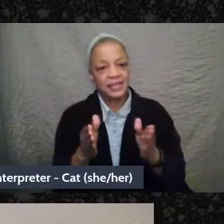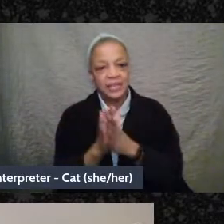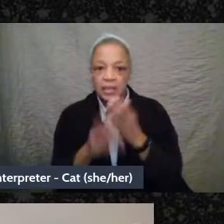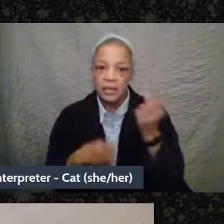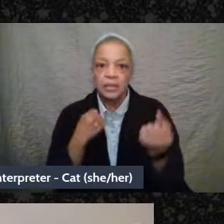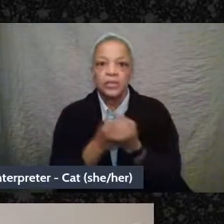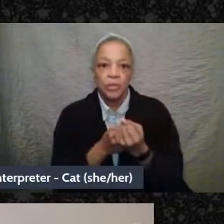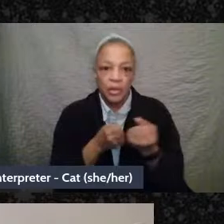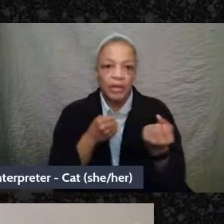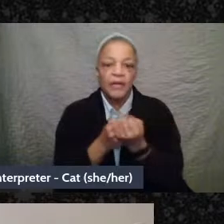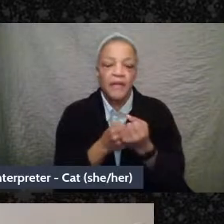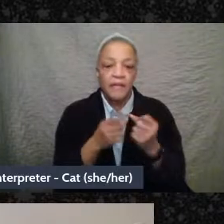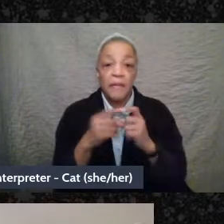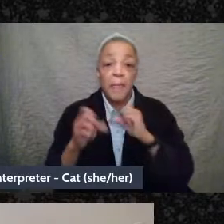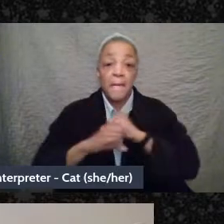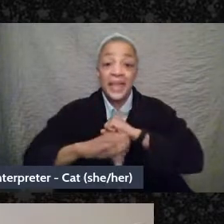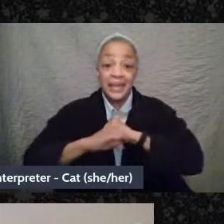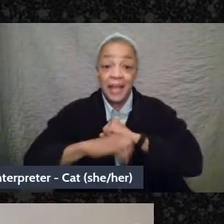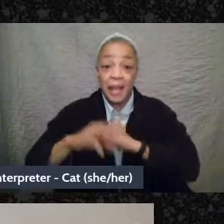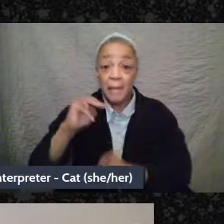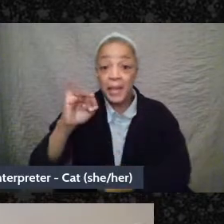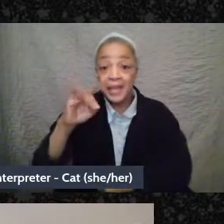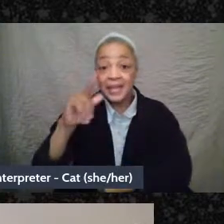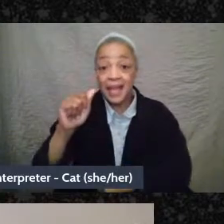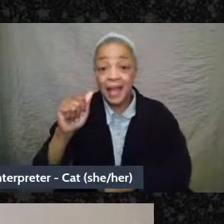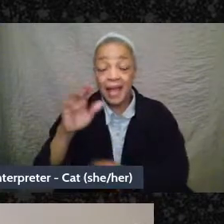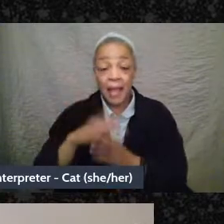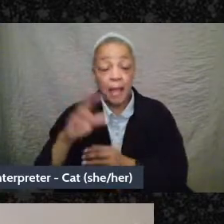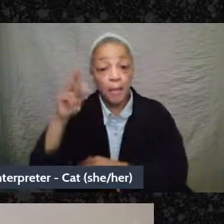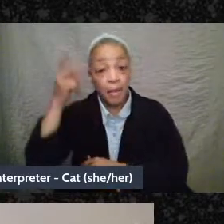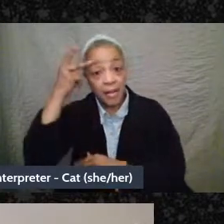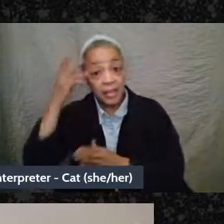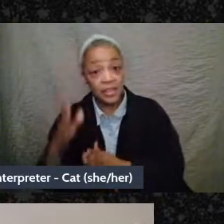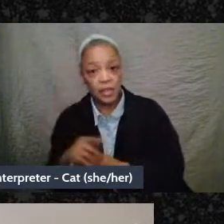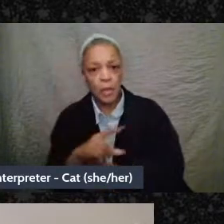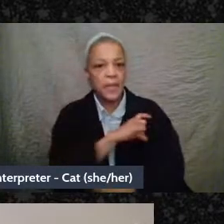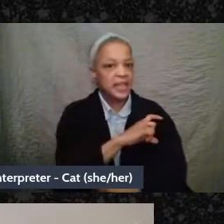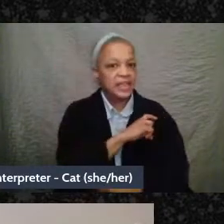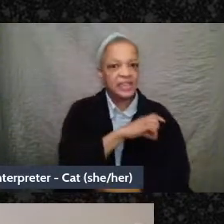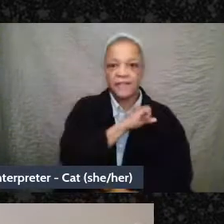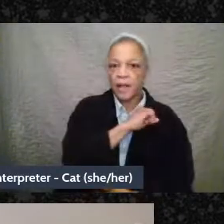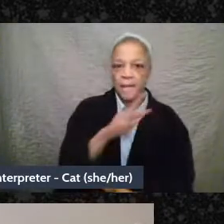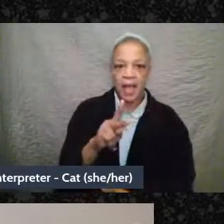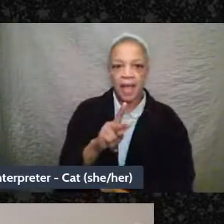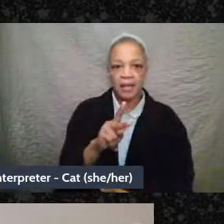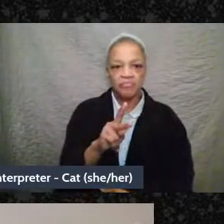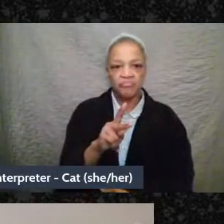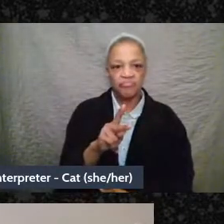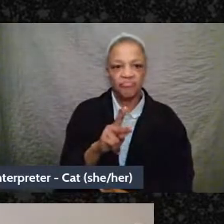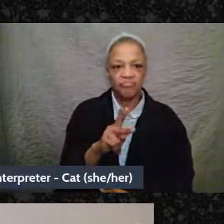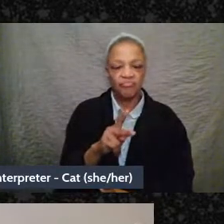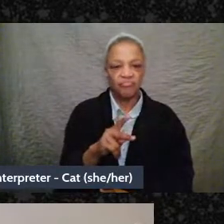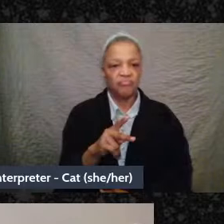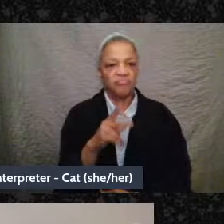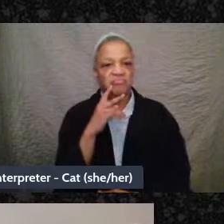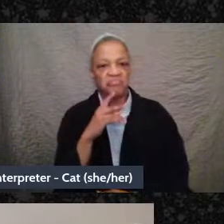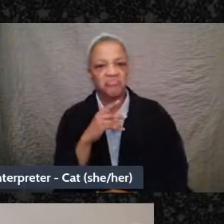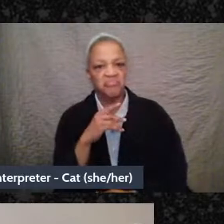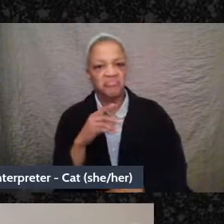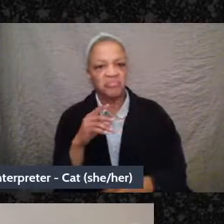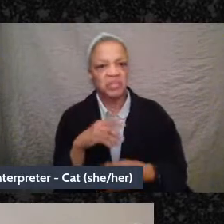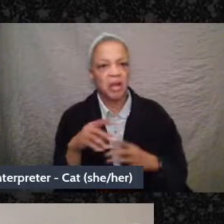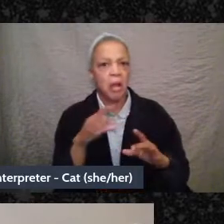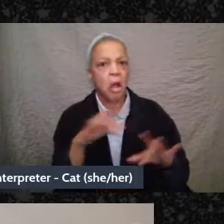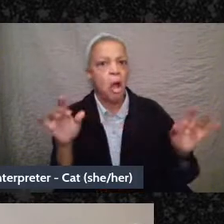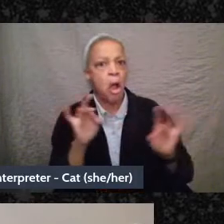and supported by the media and politicians, police have come back with this, notion of a massive crime wave